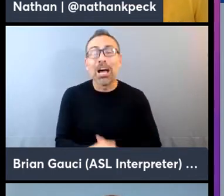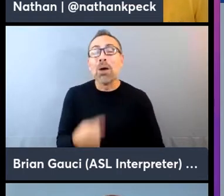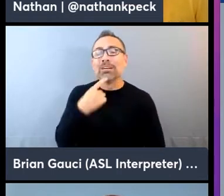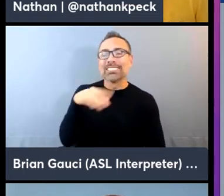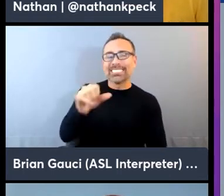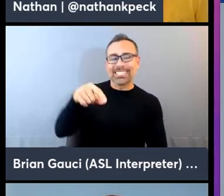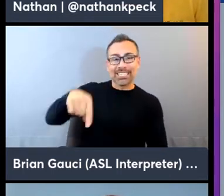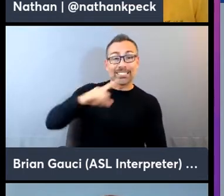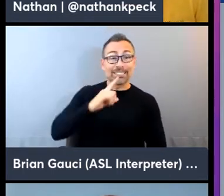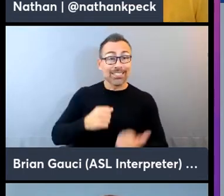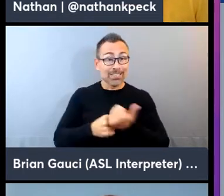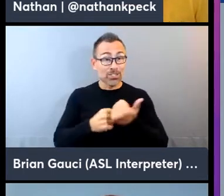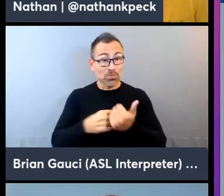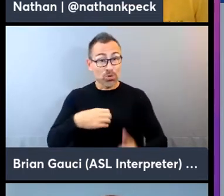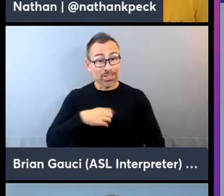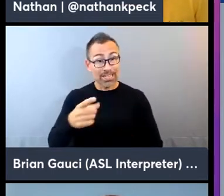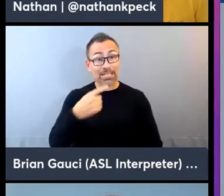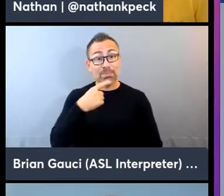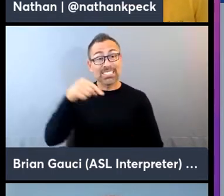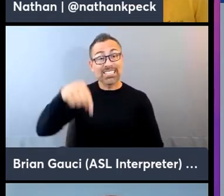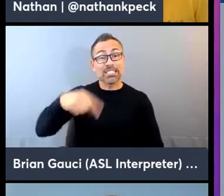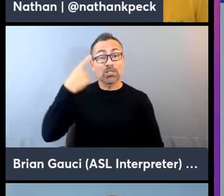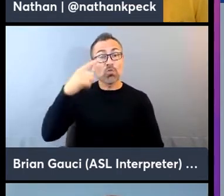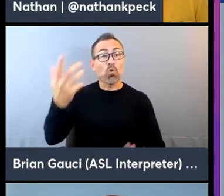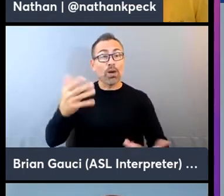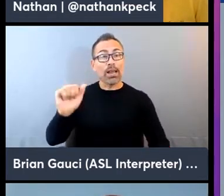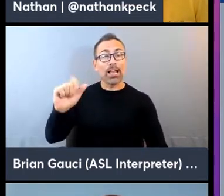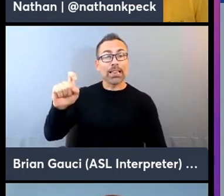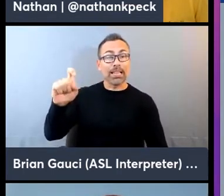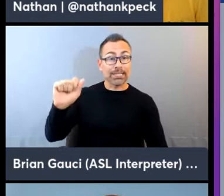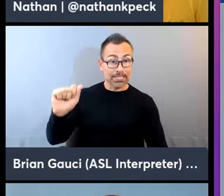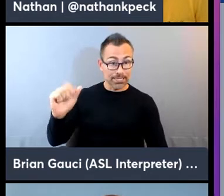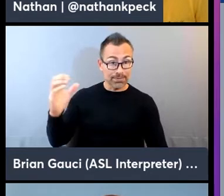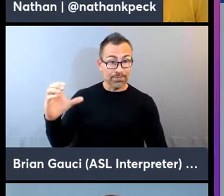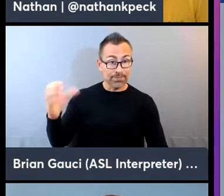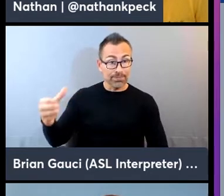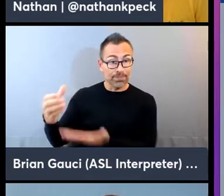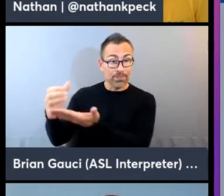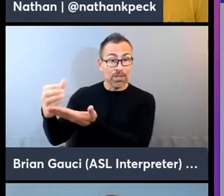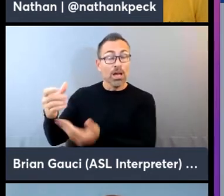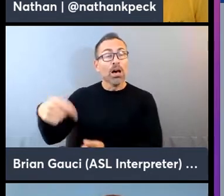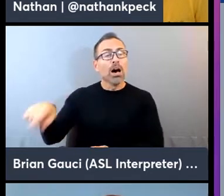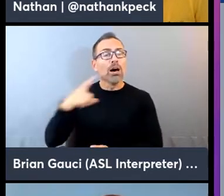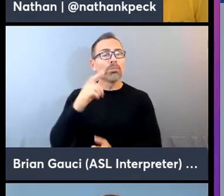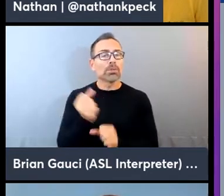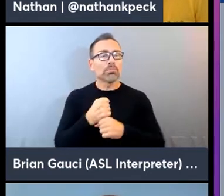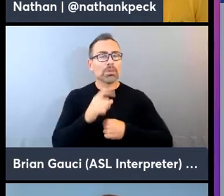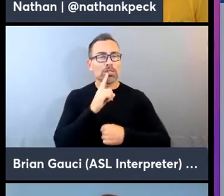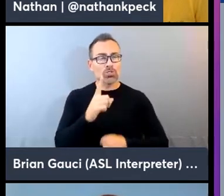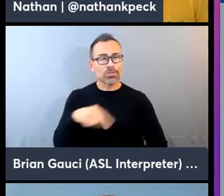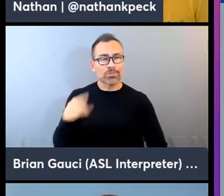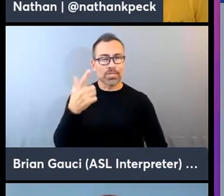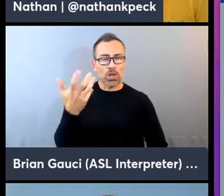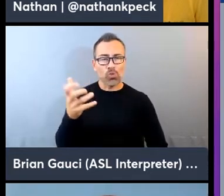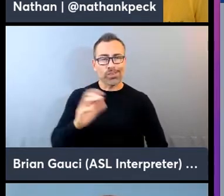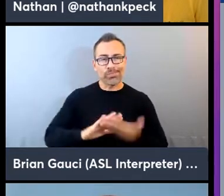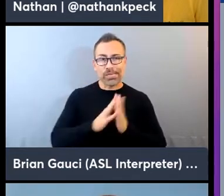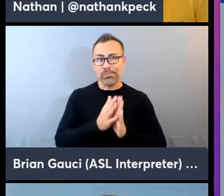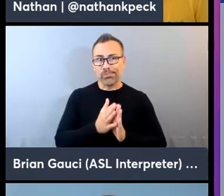to pull in that this is for Alexa. I'm going to make sure so that it won't become a live case and they